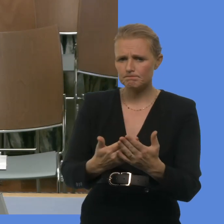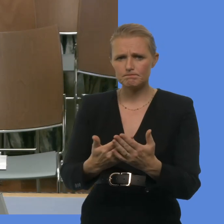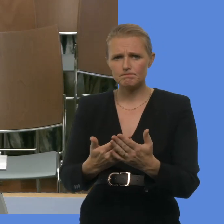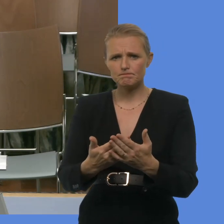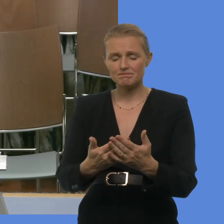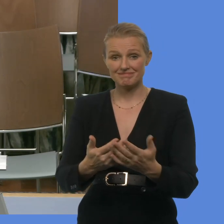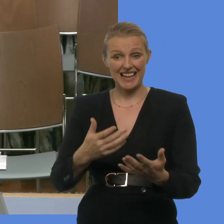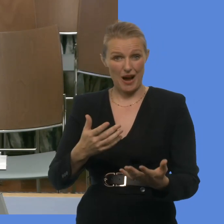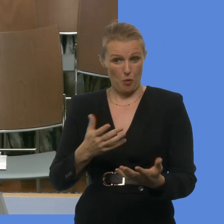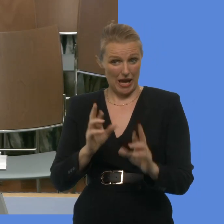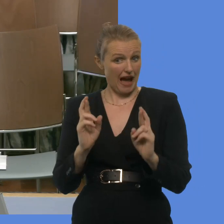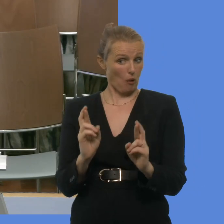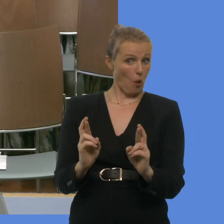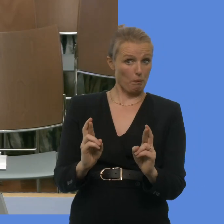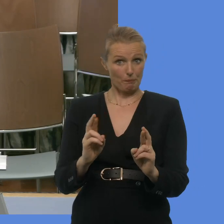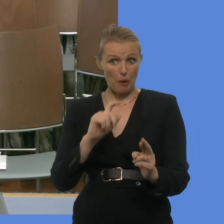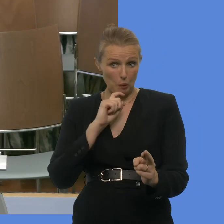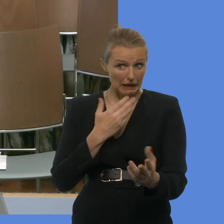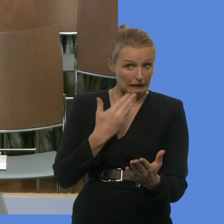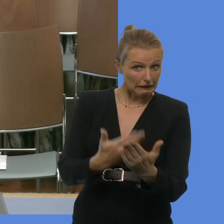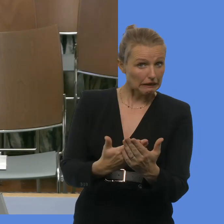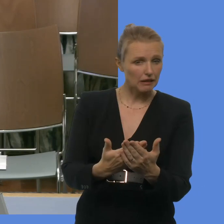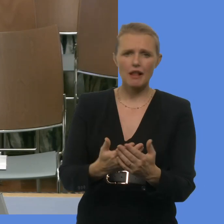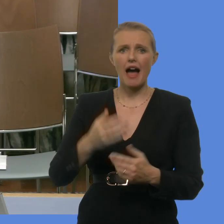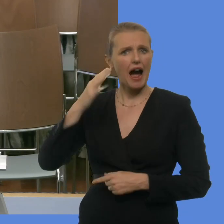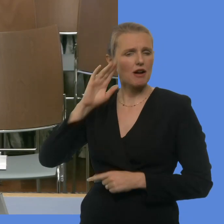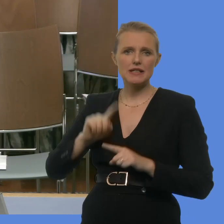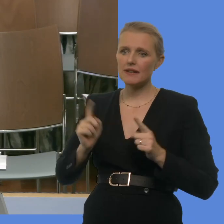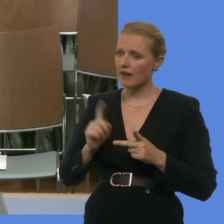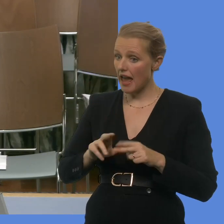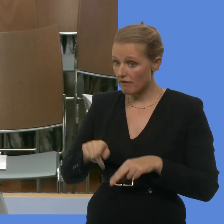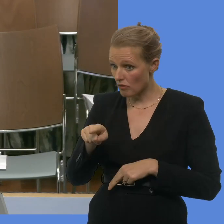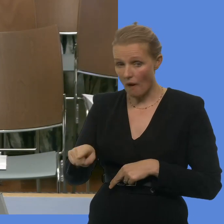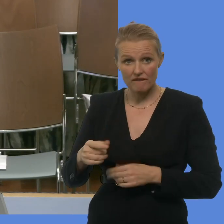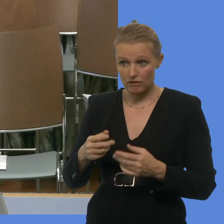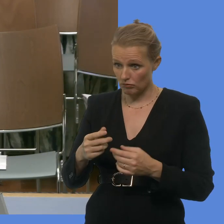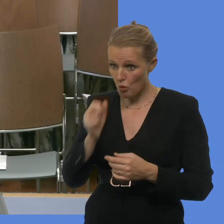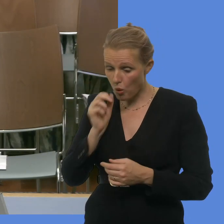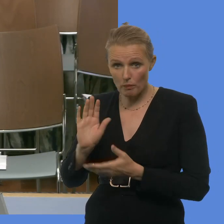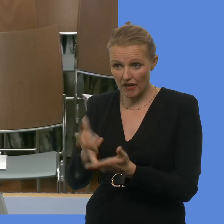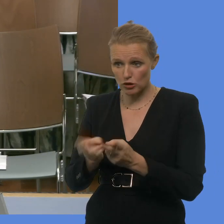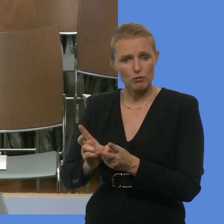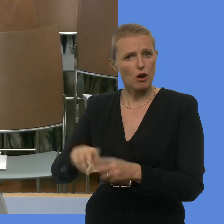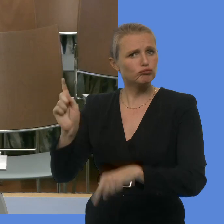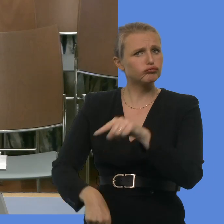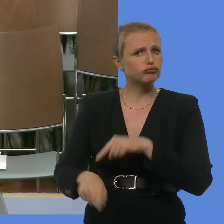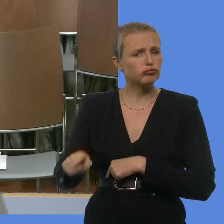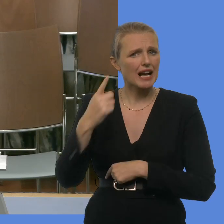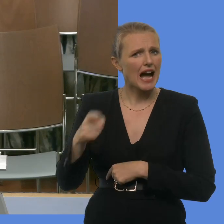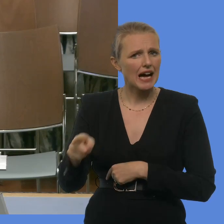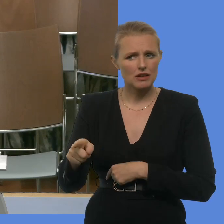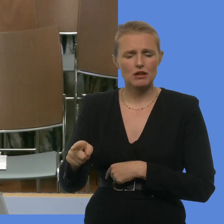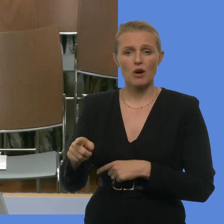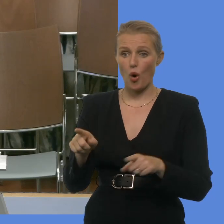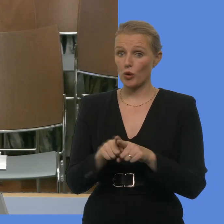ISL Act allows legal recourse if public bodies fail to provide interpretation services. The absence of an explicit complaints